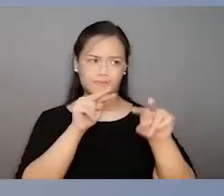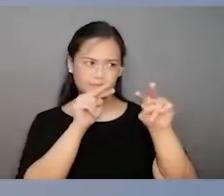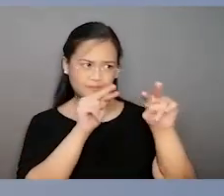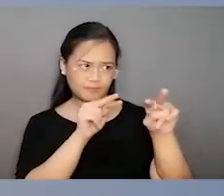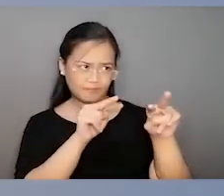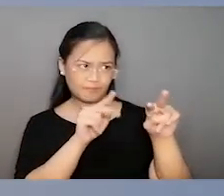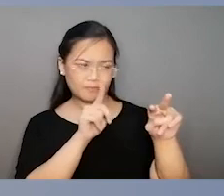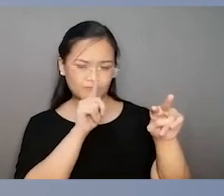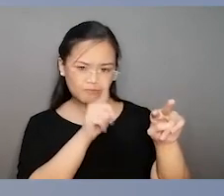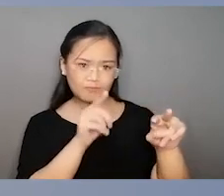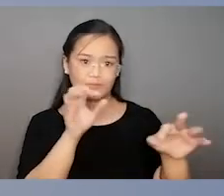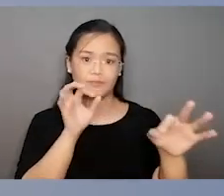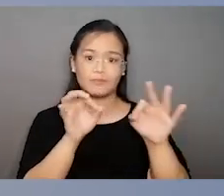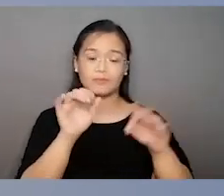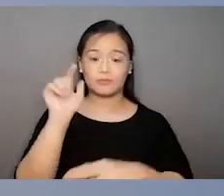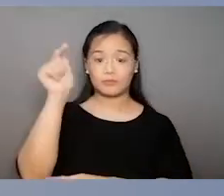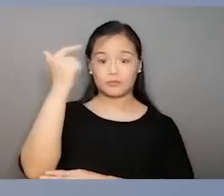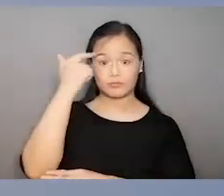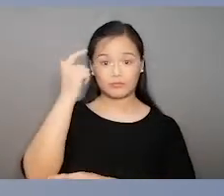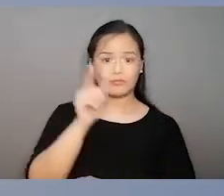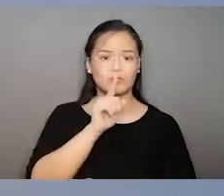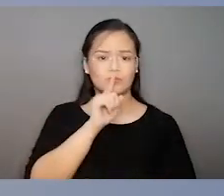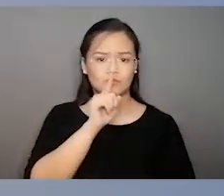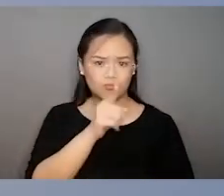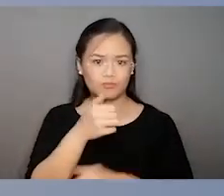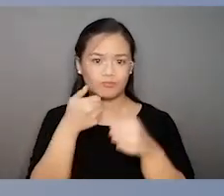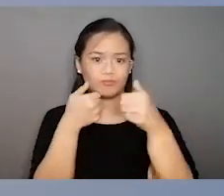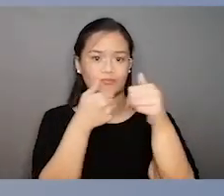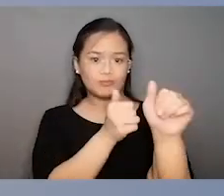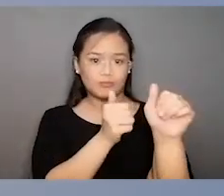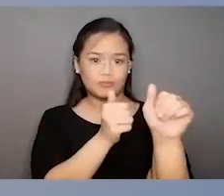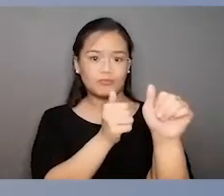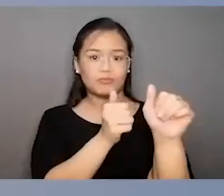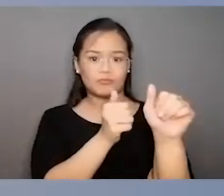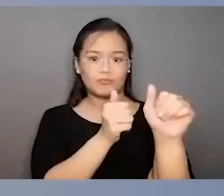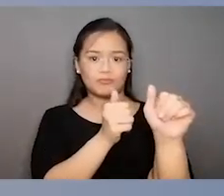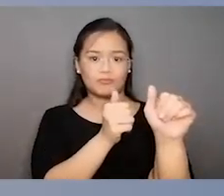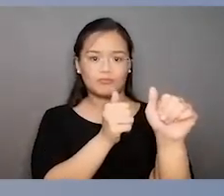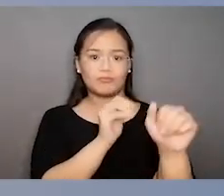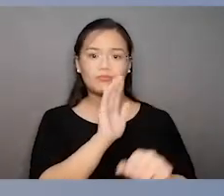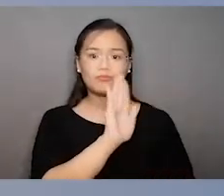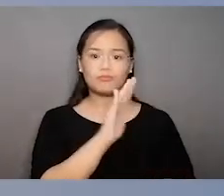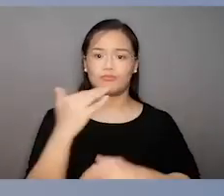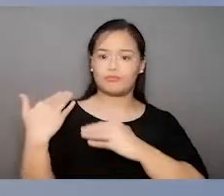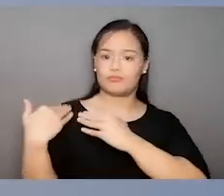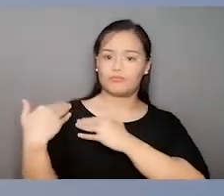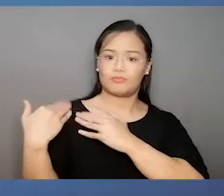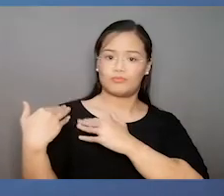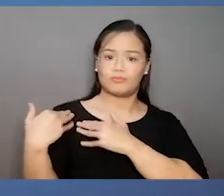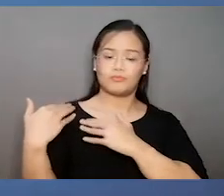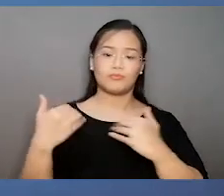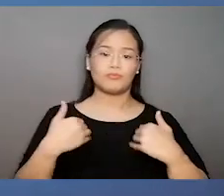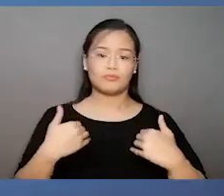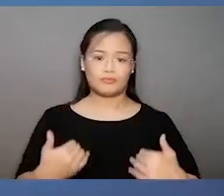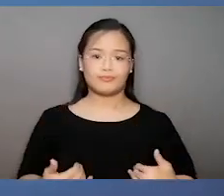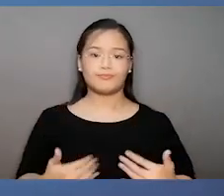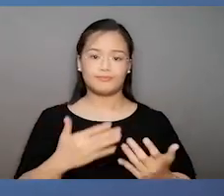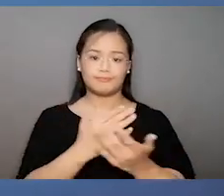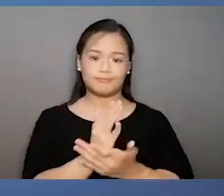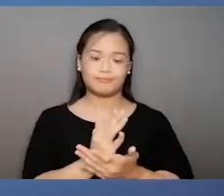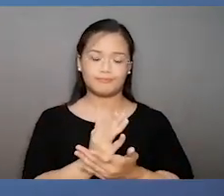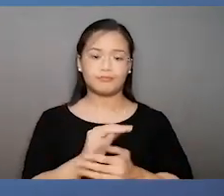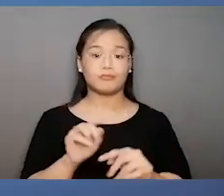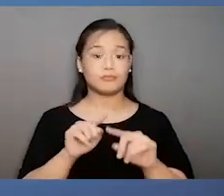whether our government is actually complying with its obligation on human rights. But it